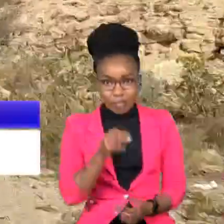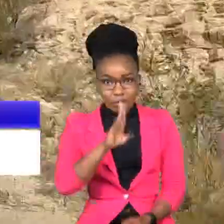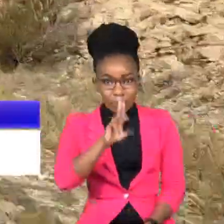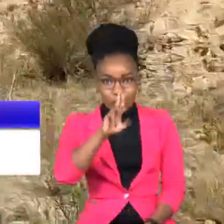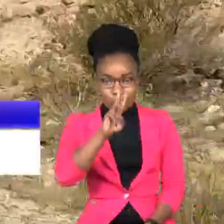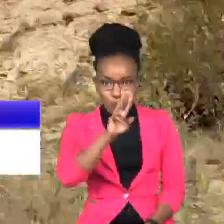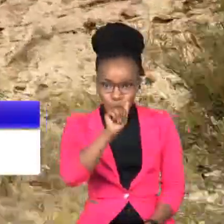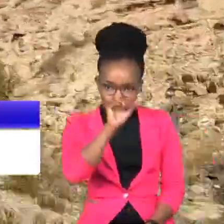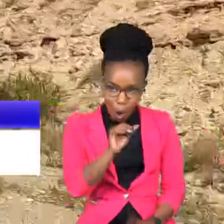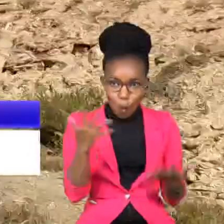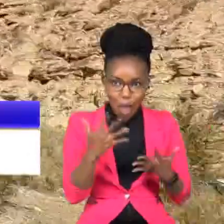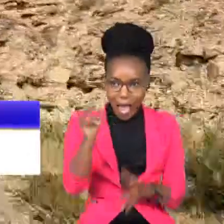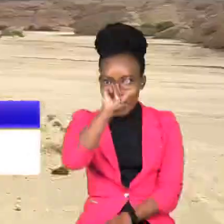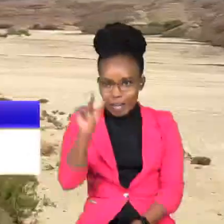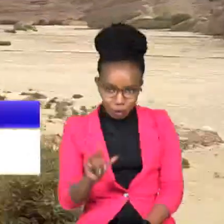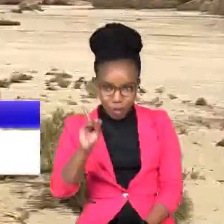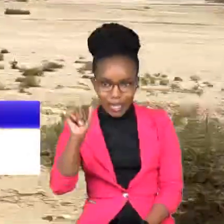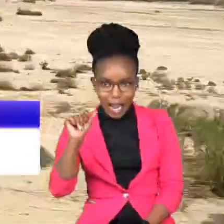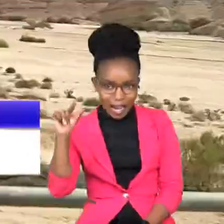in Togdheer region.